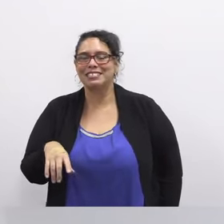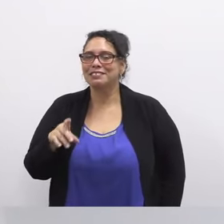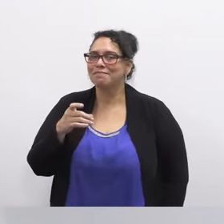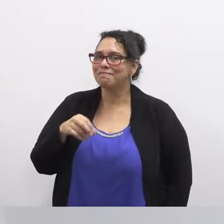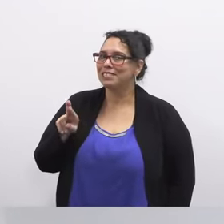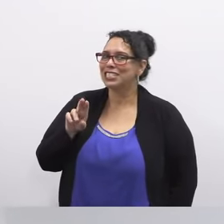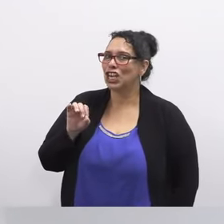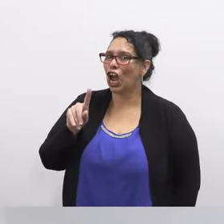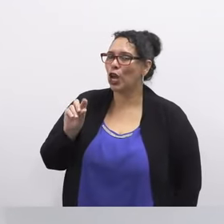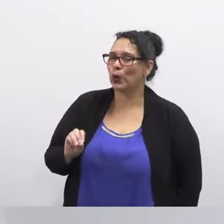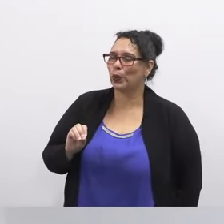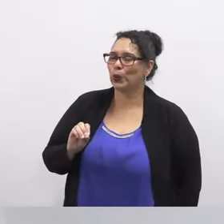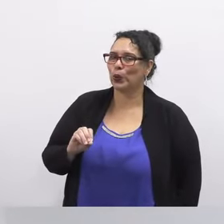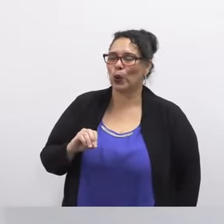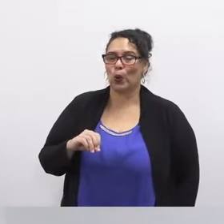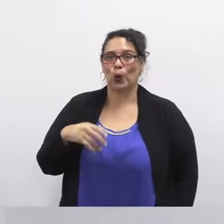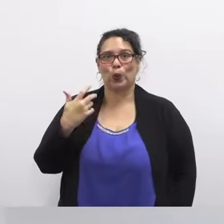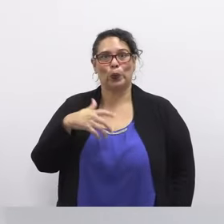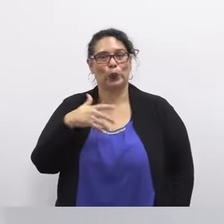Happy New Year to everyone. Happy